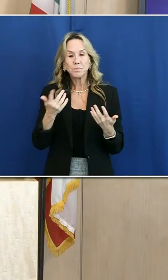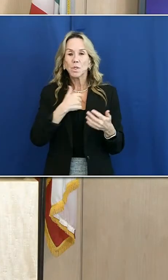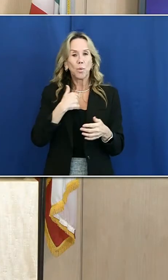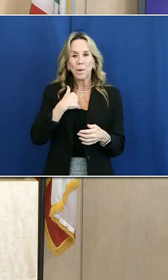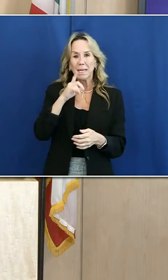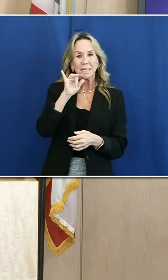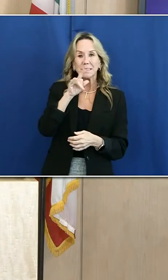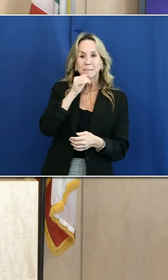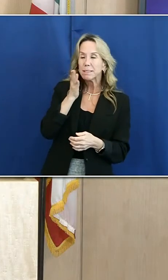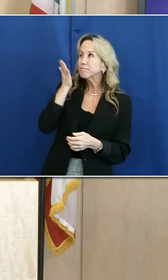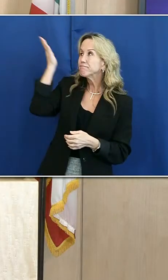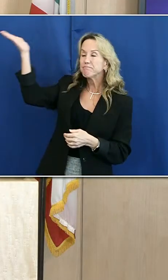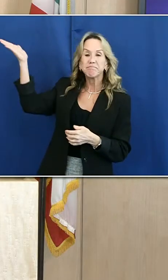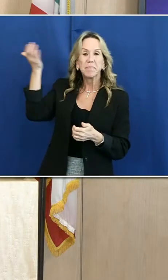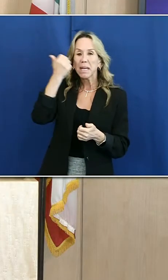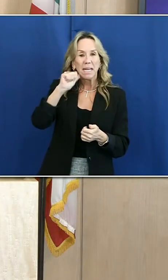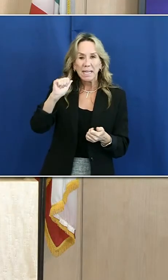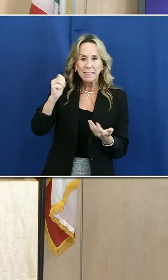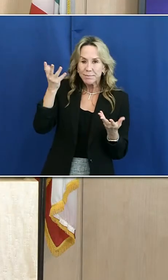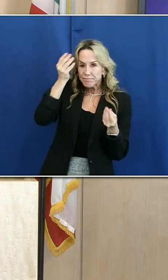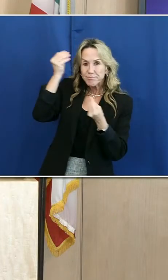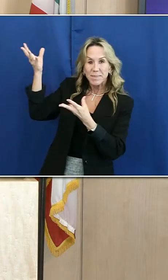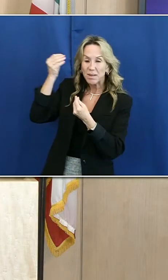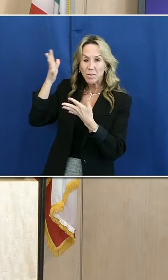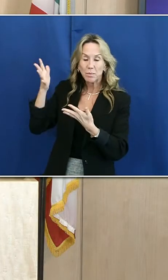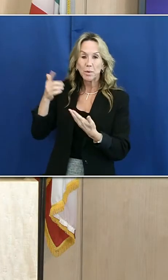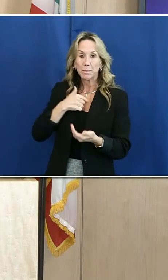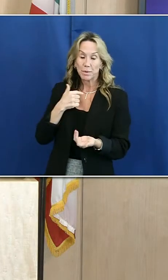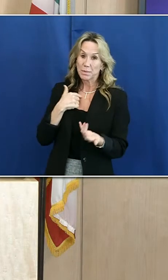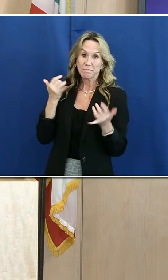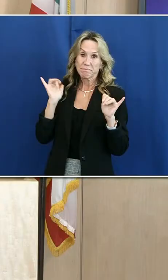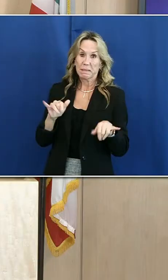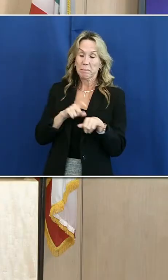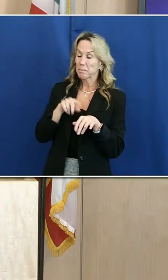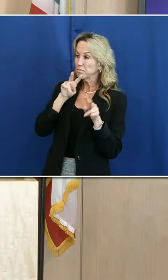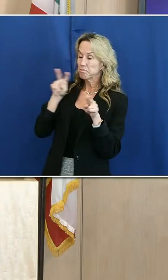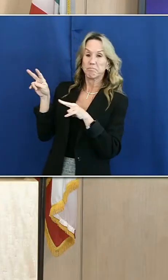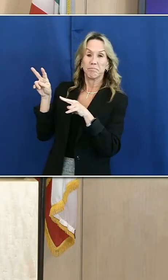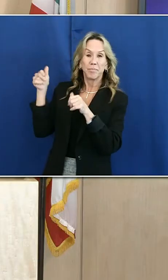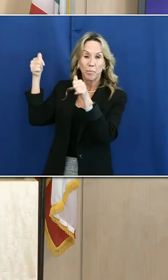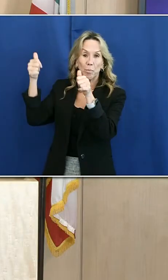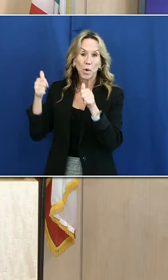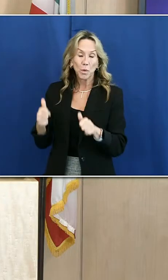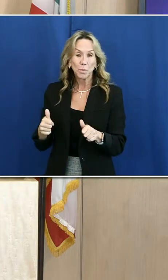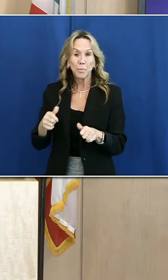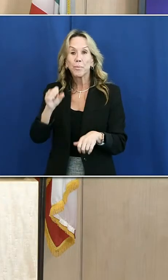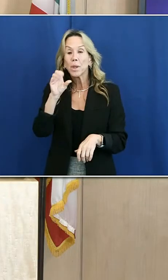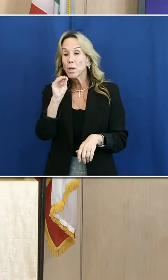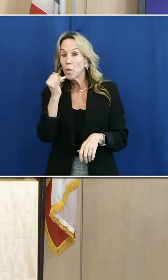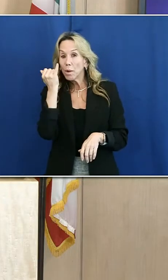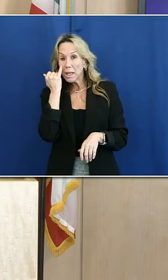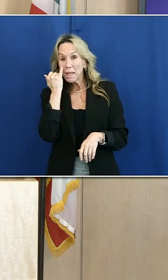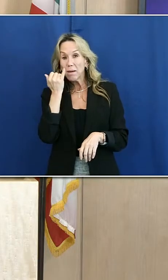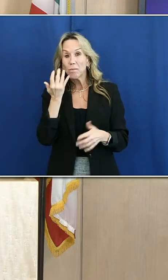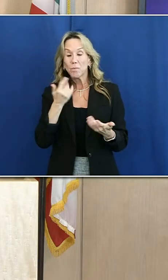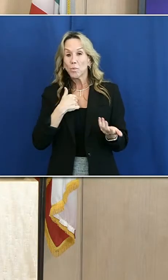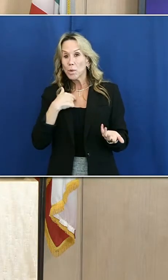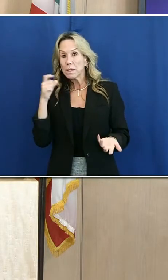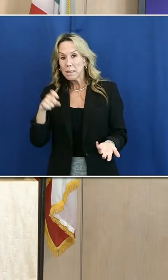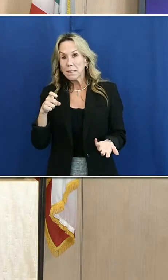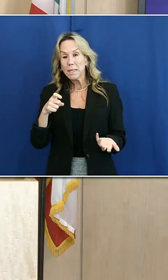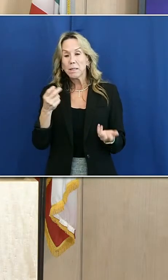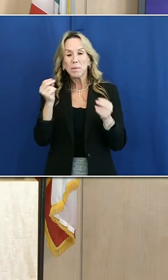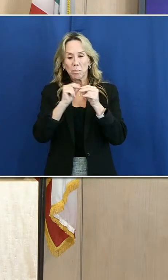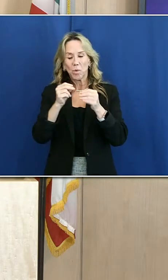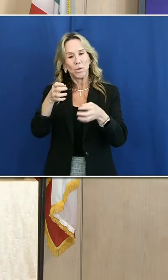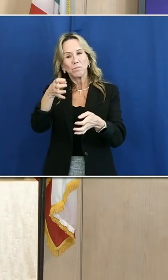participation in that information before it was posted. So we will be looking at if there is the need to be